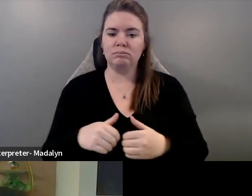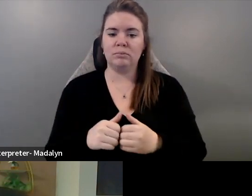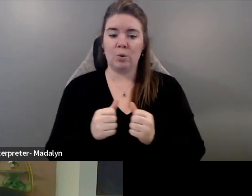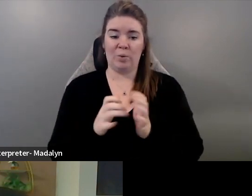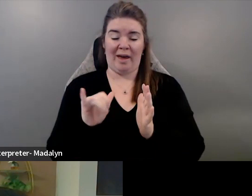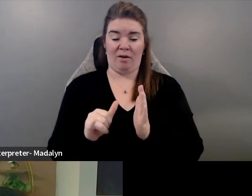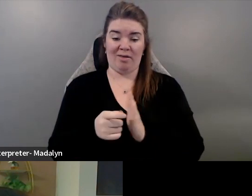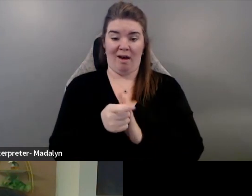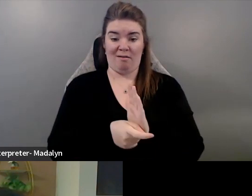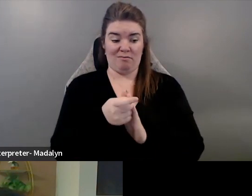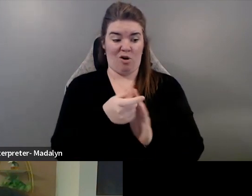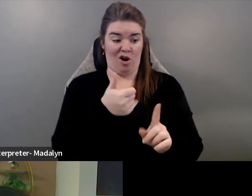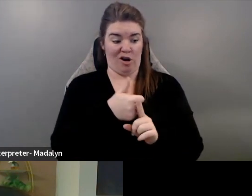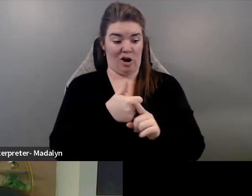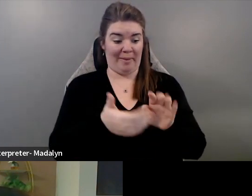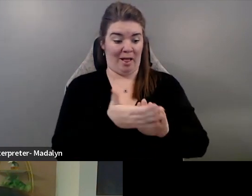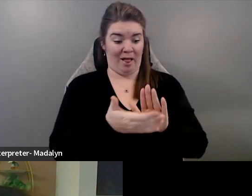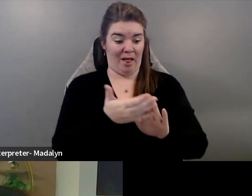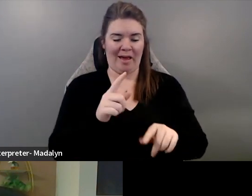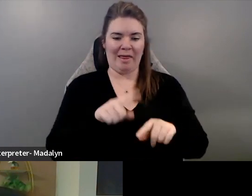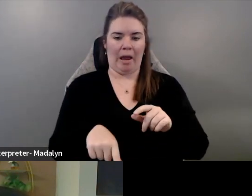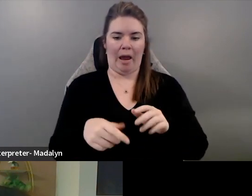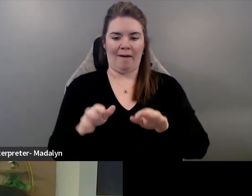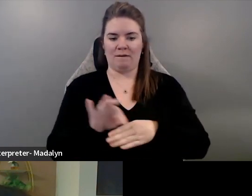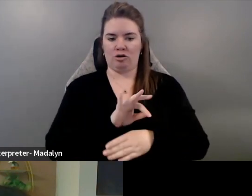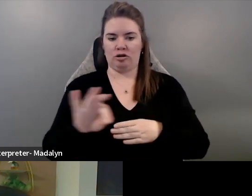can't function the way that they need to, right?